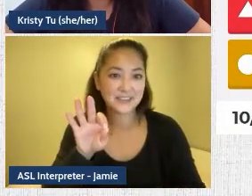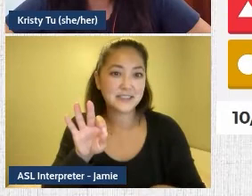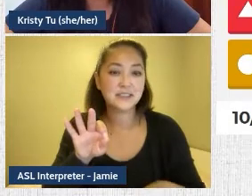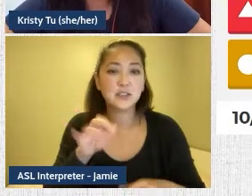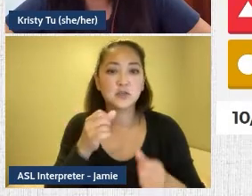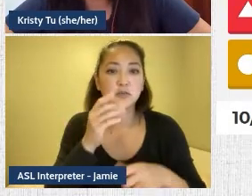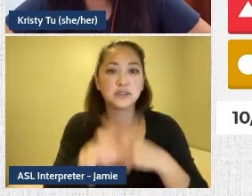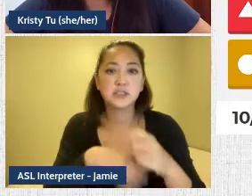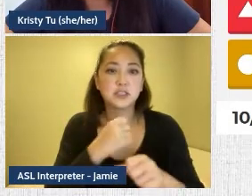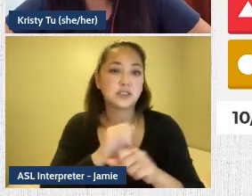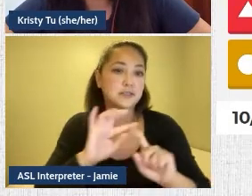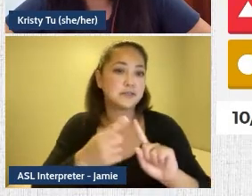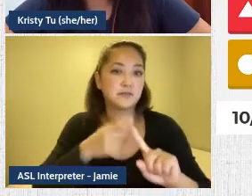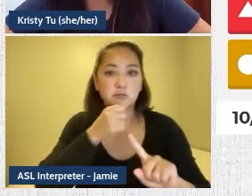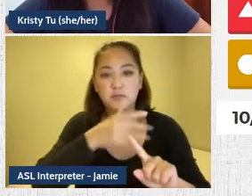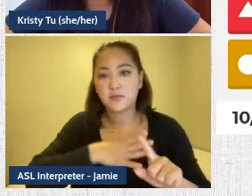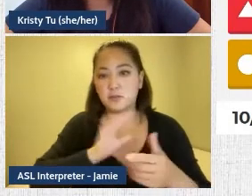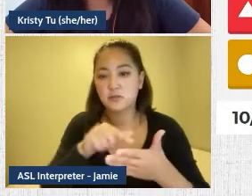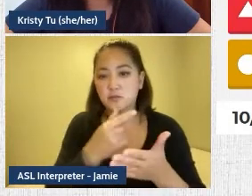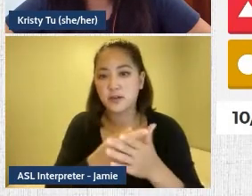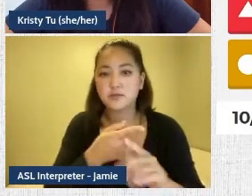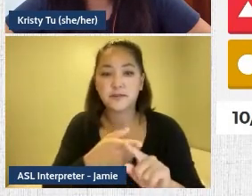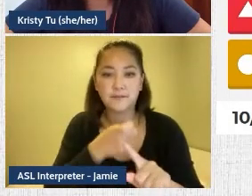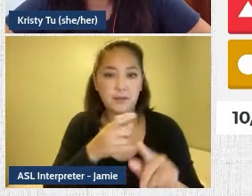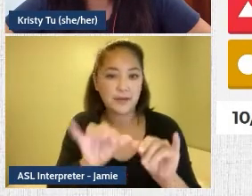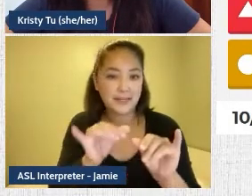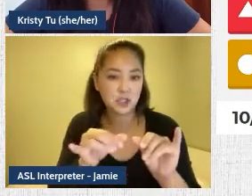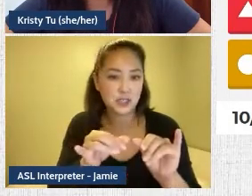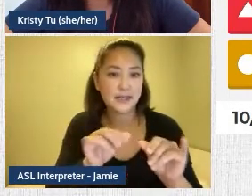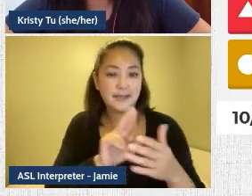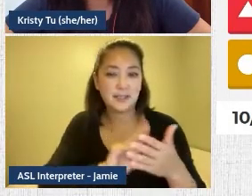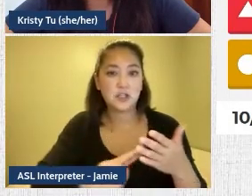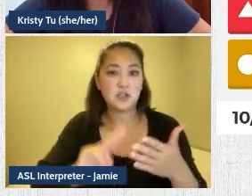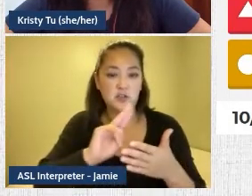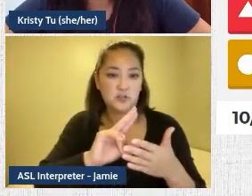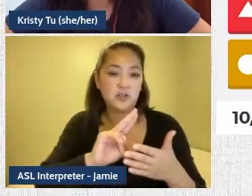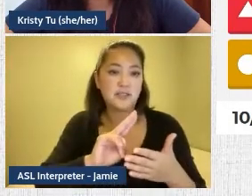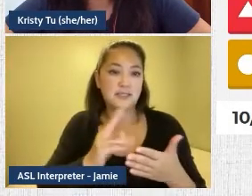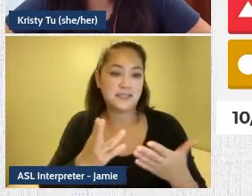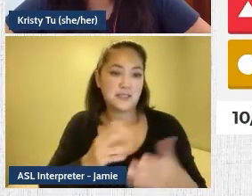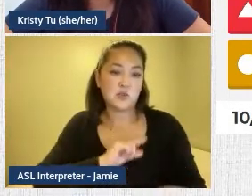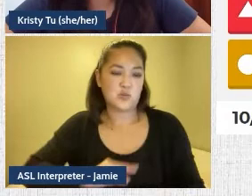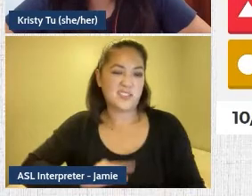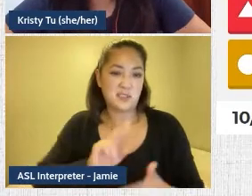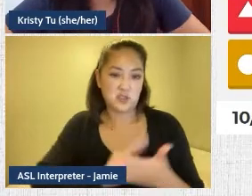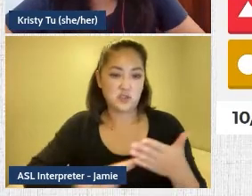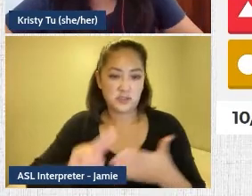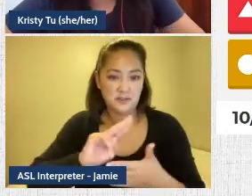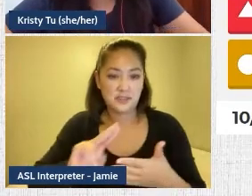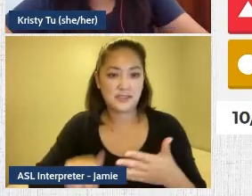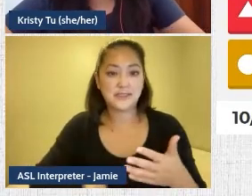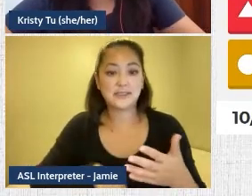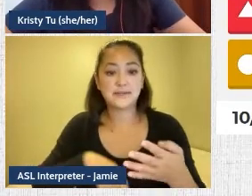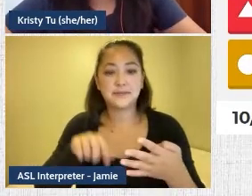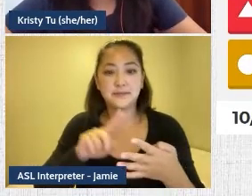from engineering at Queen's? 1952, 1949, 1964, or